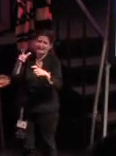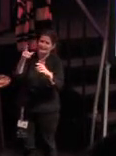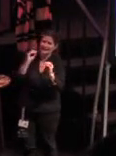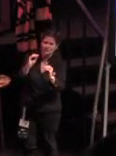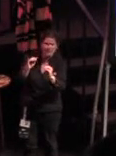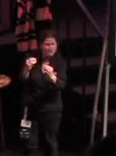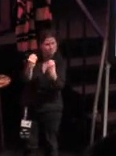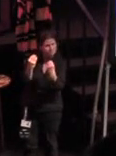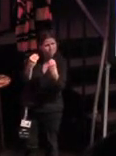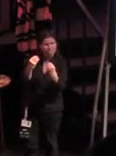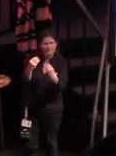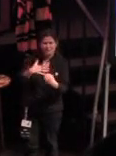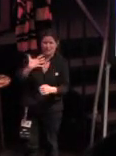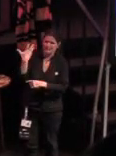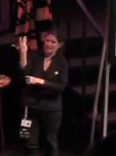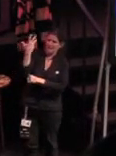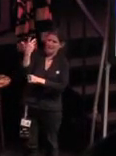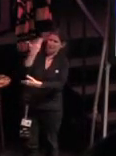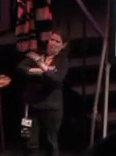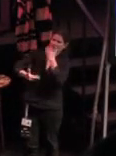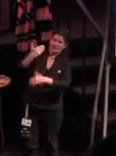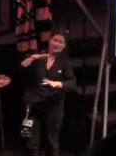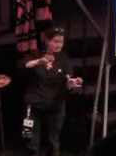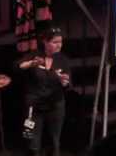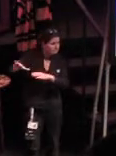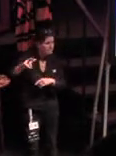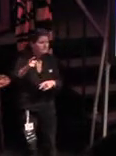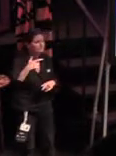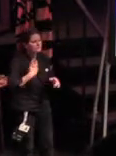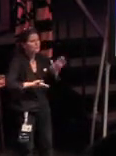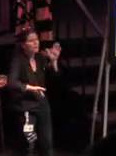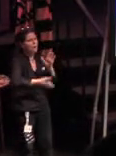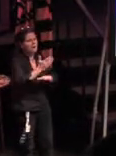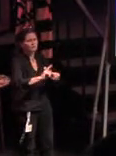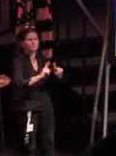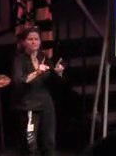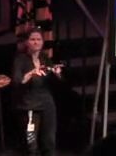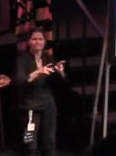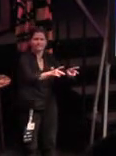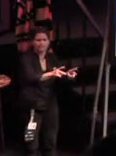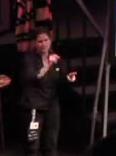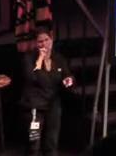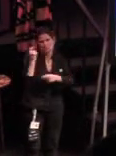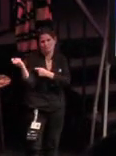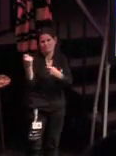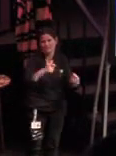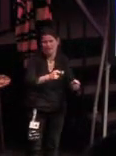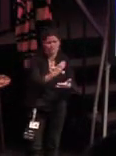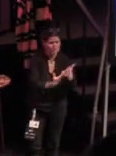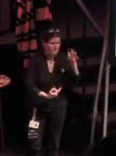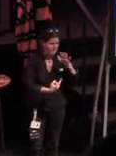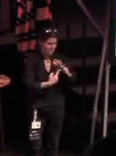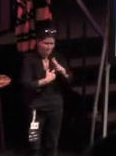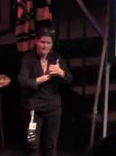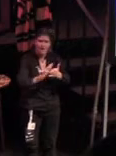I went to a youth service called Connections, which doesn't exist anymore, but we should bring it back because it was one of the most important parts of my youth.